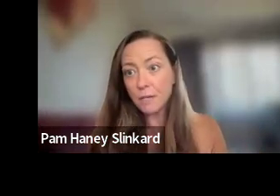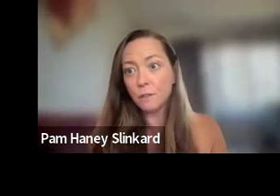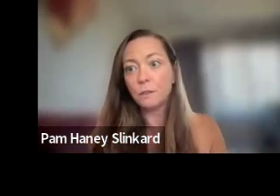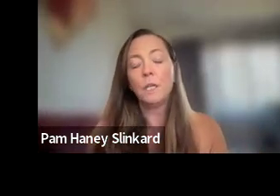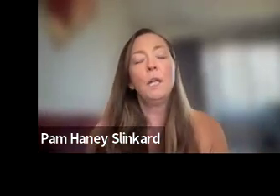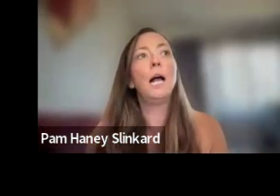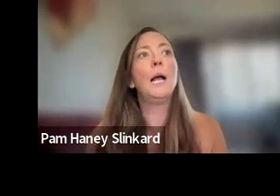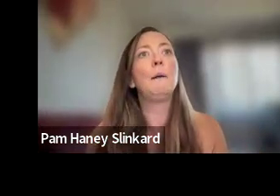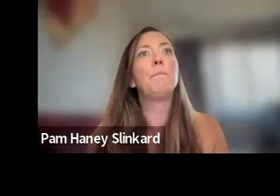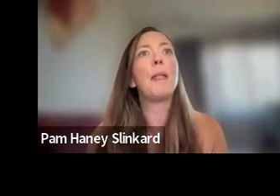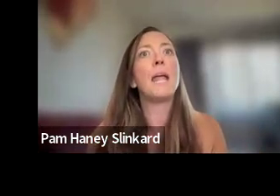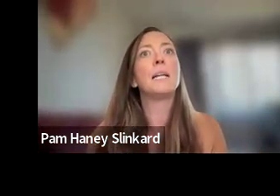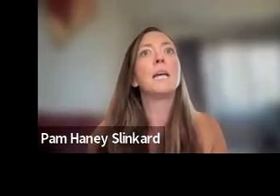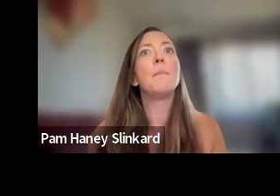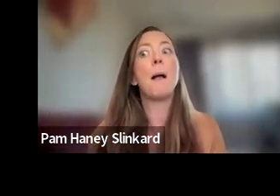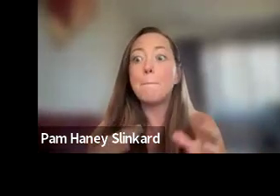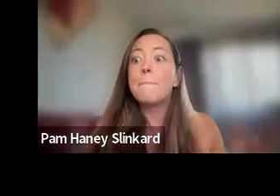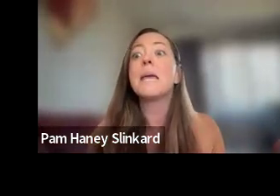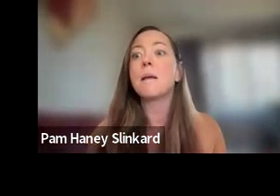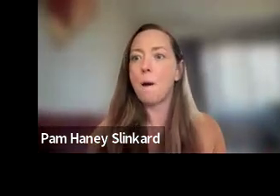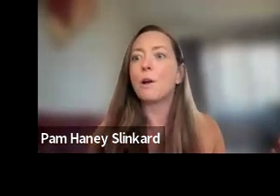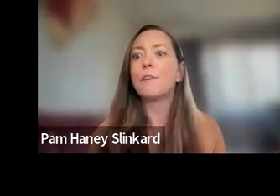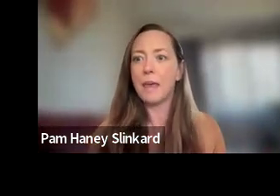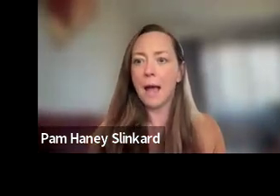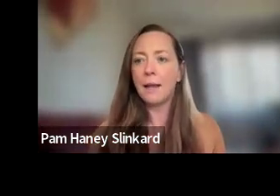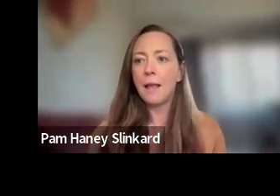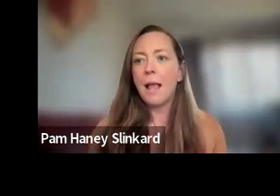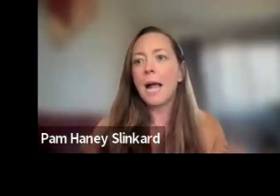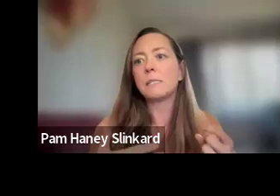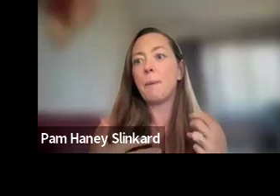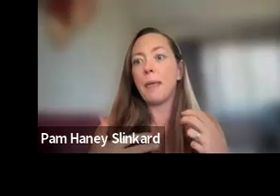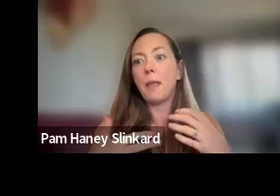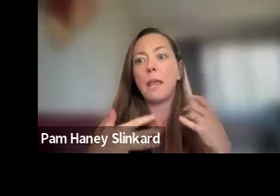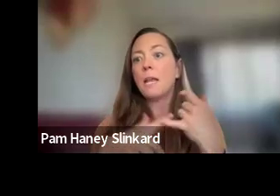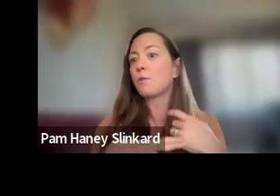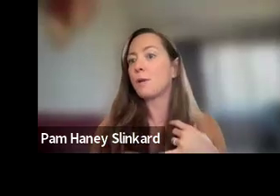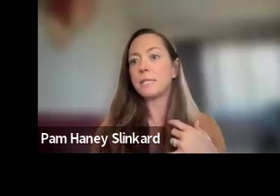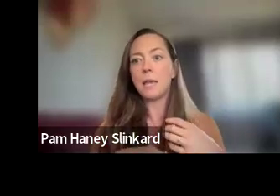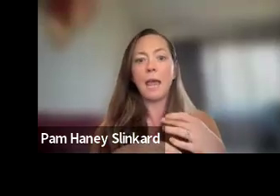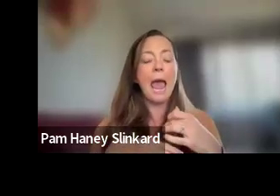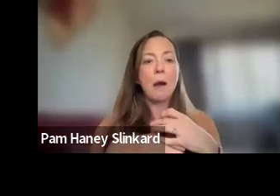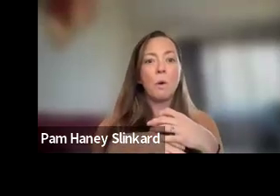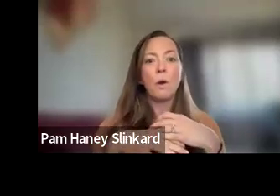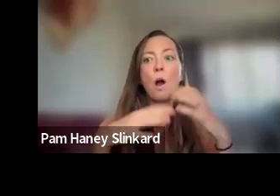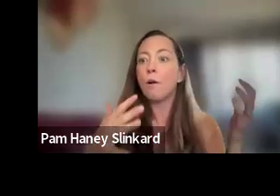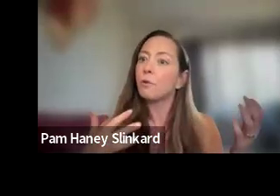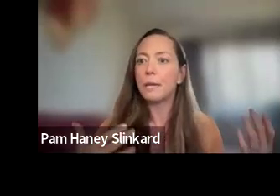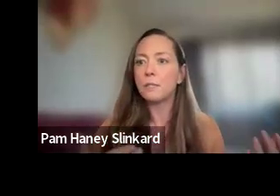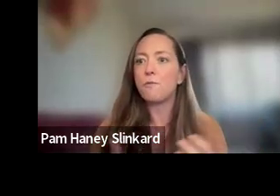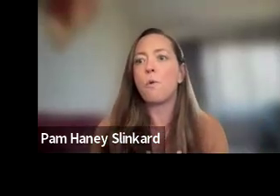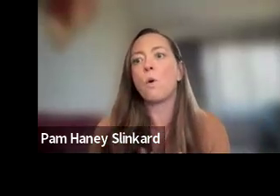our field. And a big part of that has been increasing